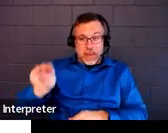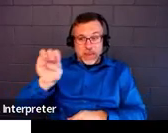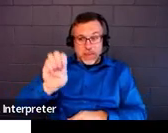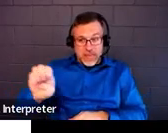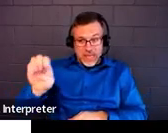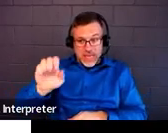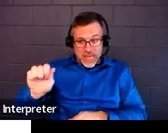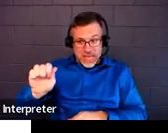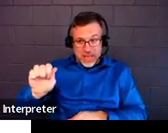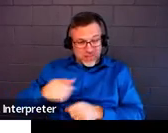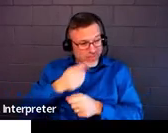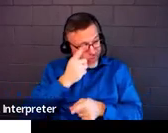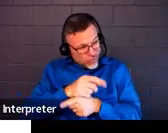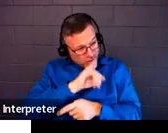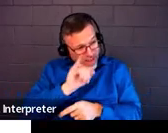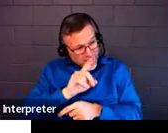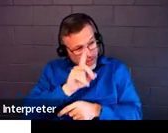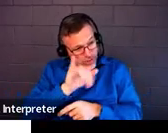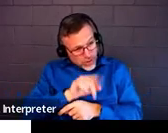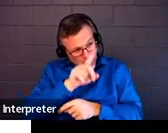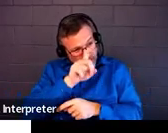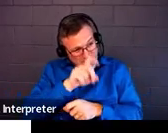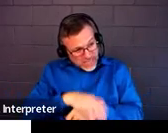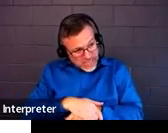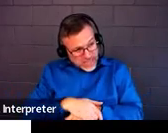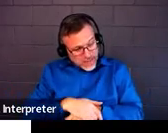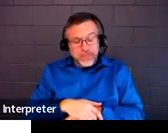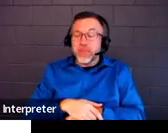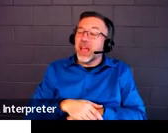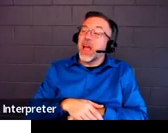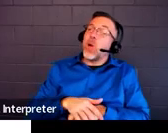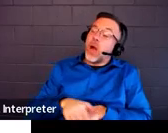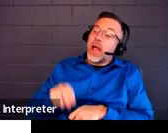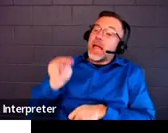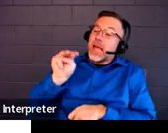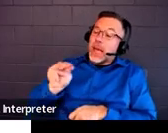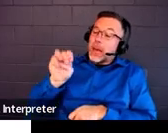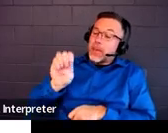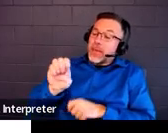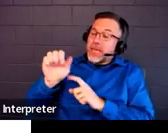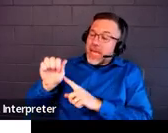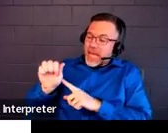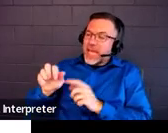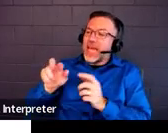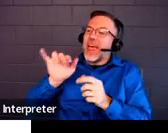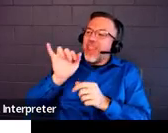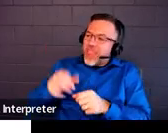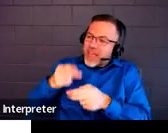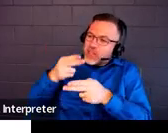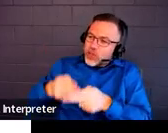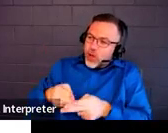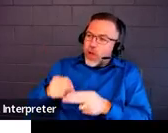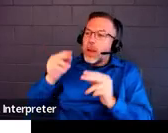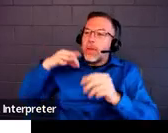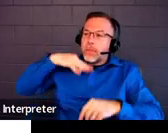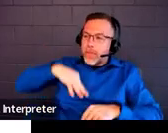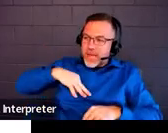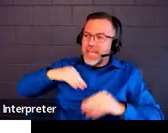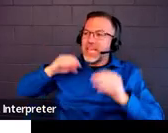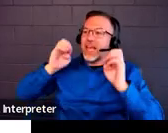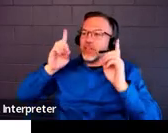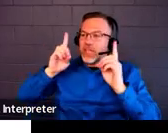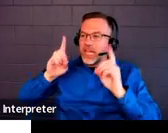Jody? So when we say MEA, we're actually referring to Maine Educational Assessments. And so that's all